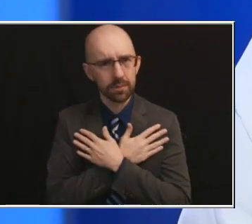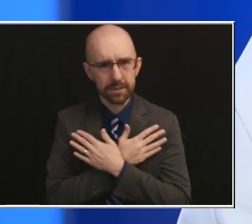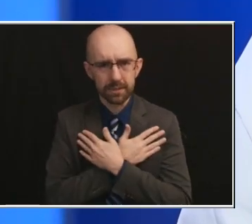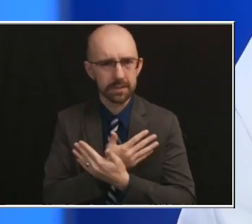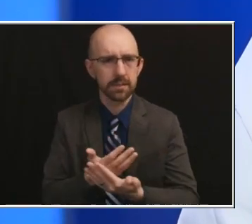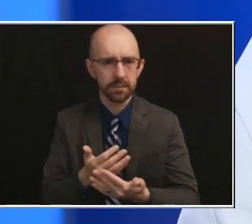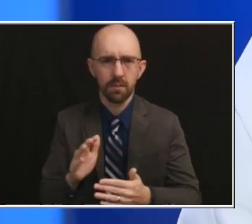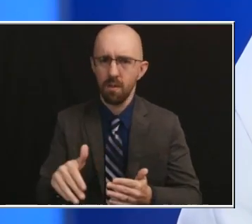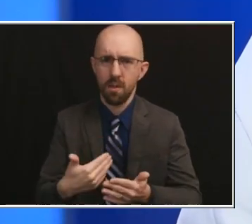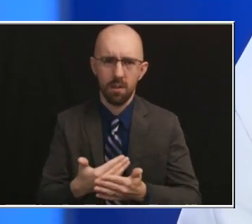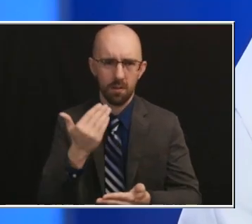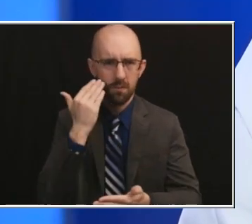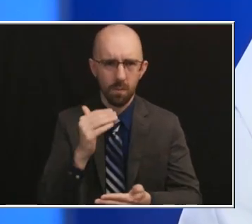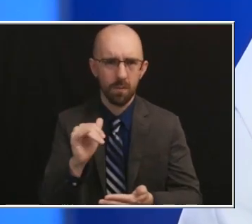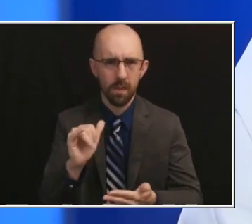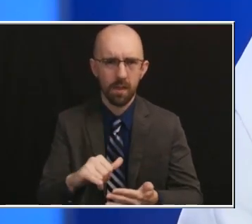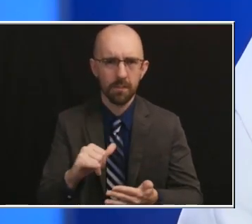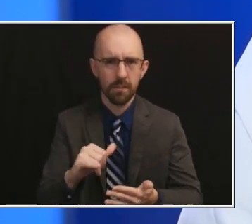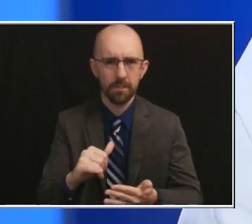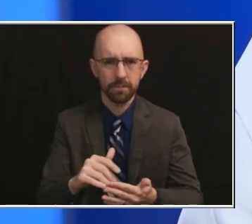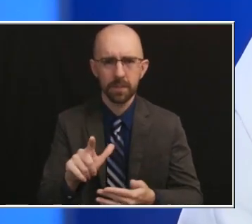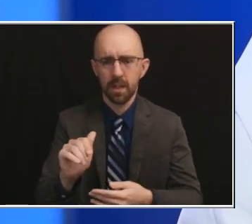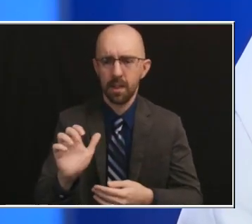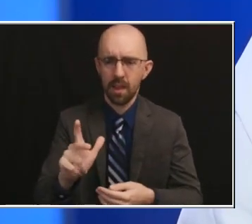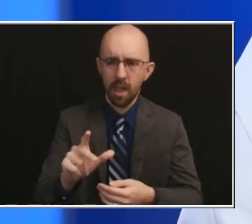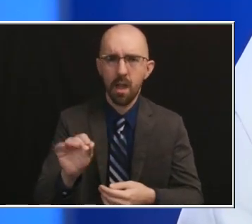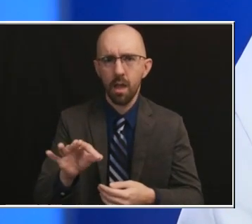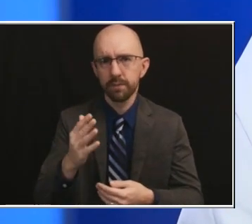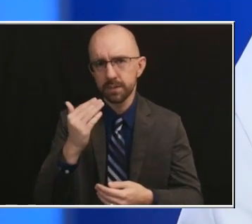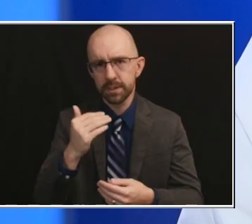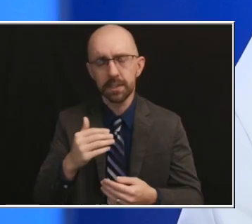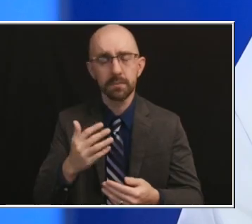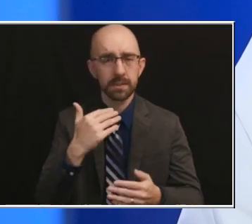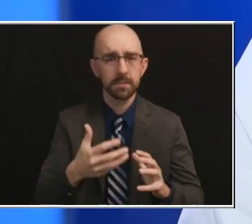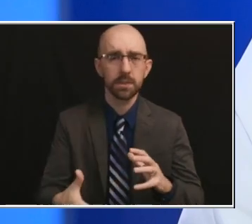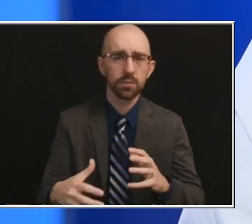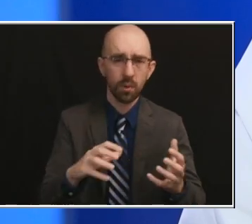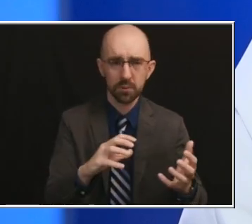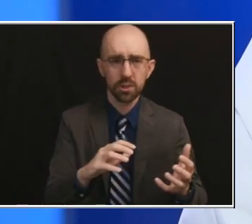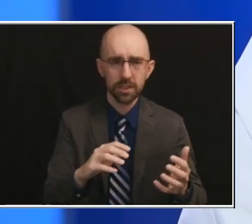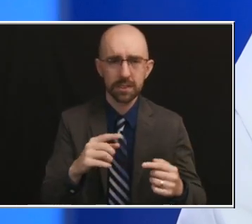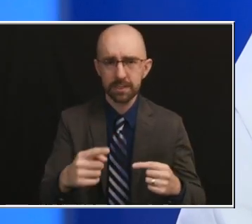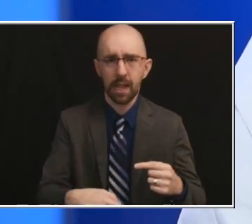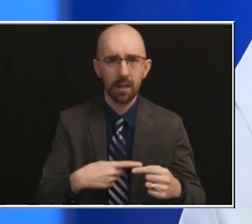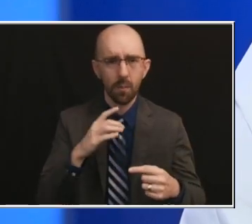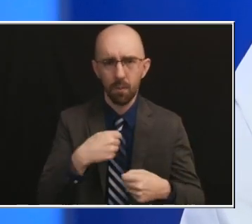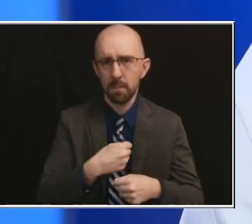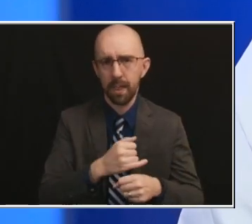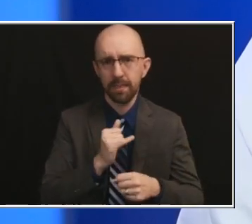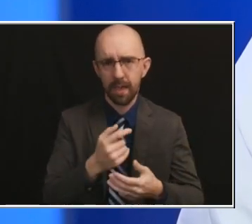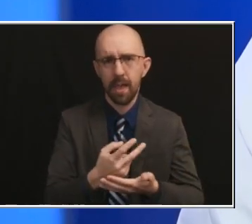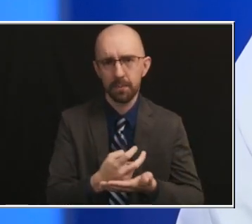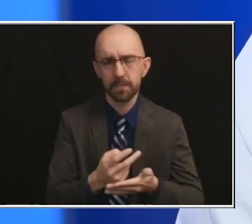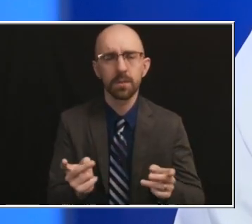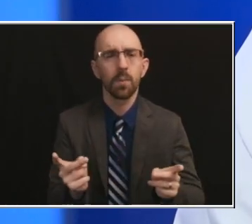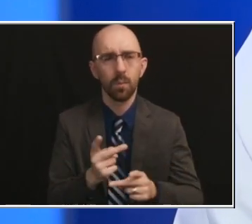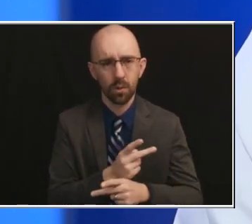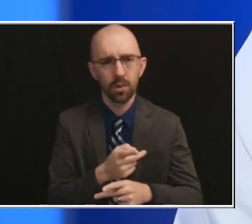that lack of sleep or disruption of sleep-wake cycle will make the epilepsy worse. They will have breakthrough